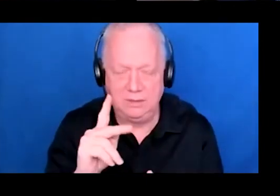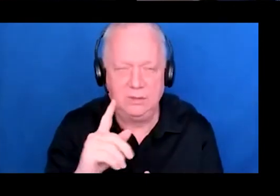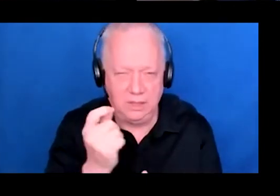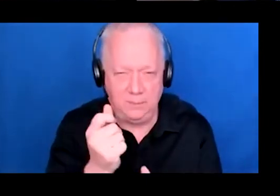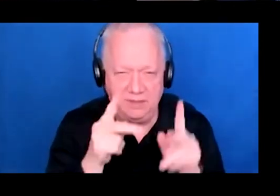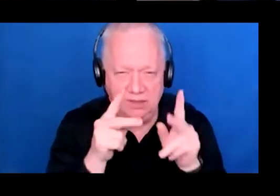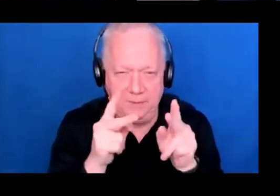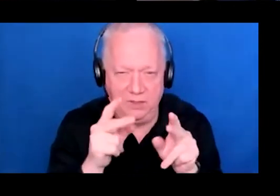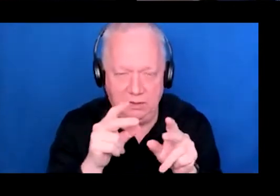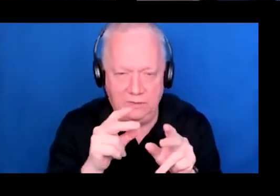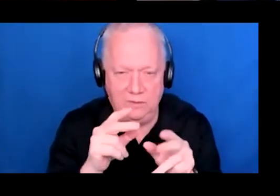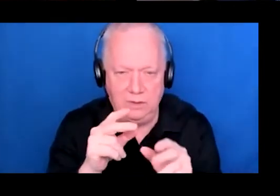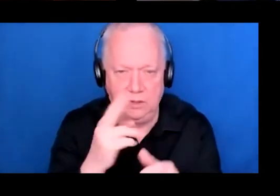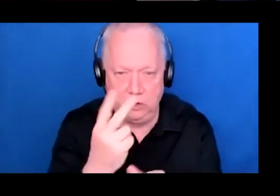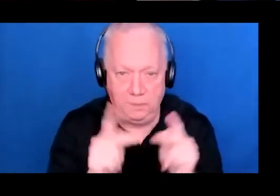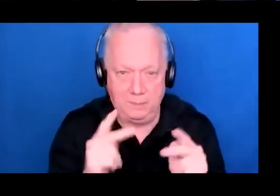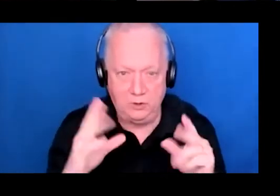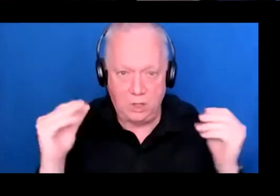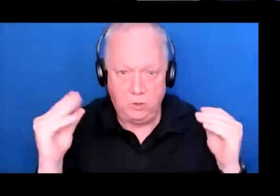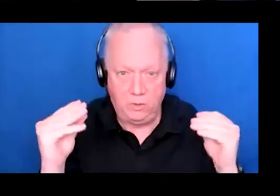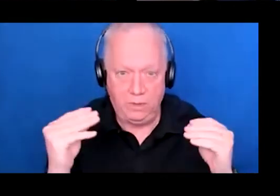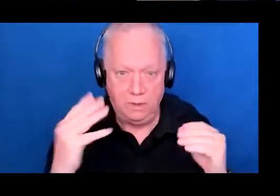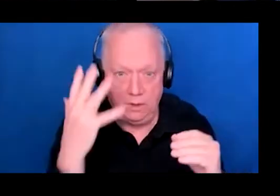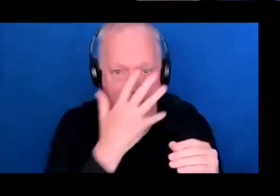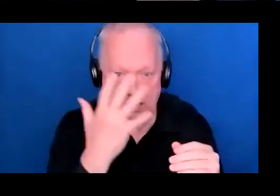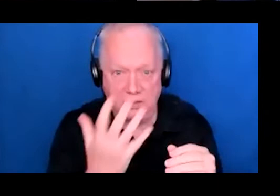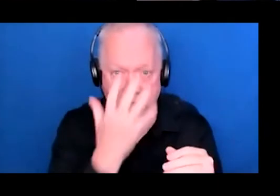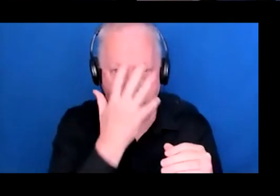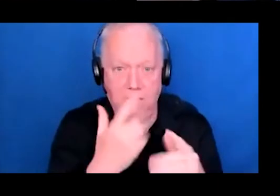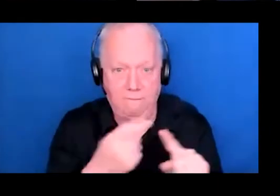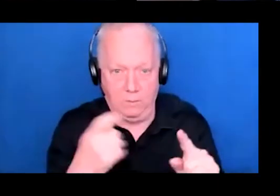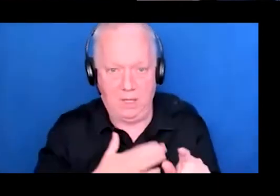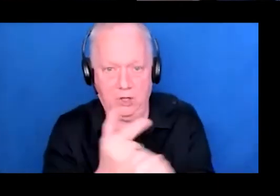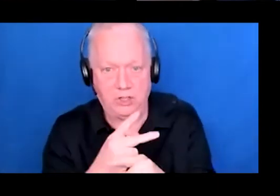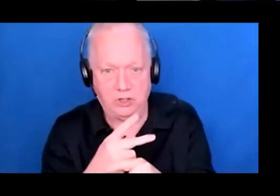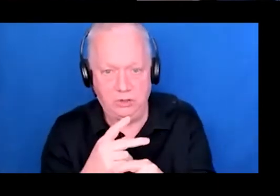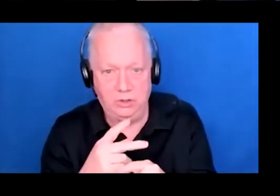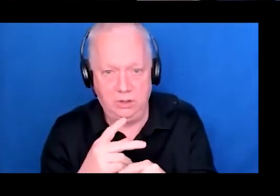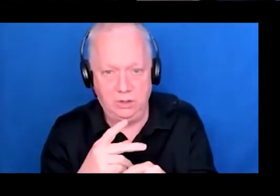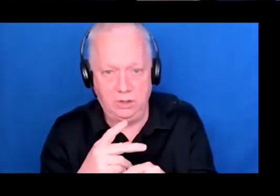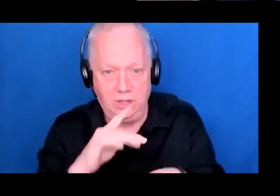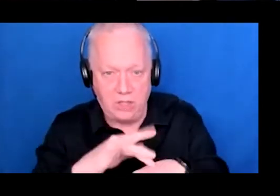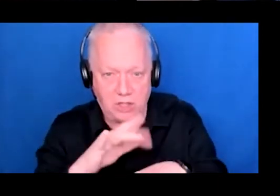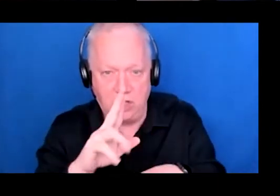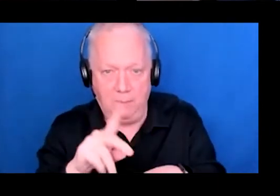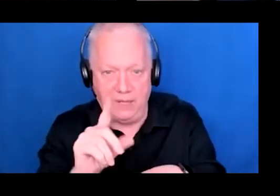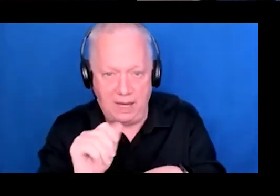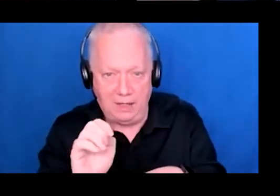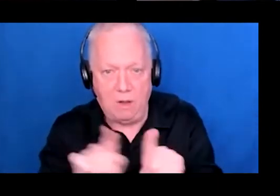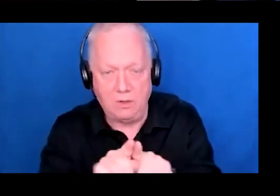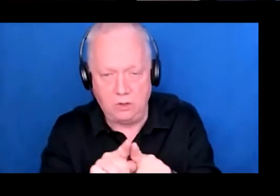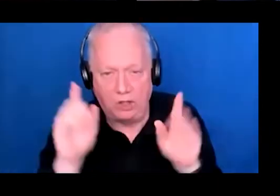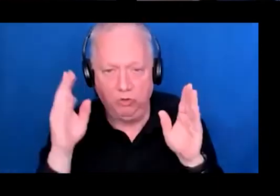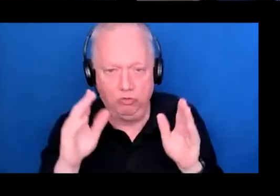of it, of the scene of the two people talking with the mask on that was from my production touch update. And so the other thing I'm working on is